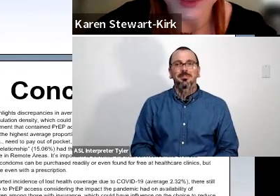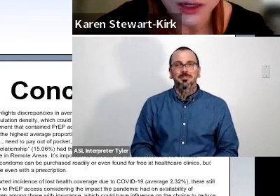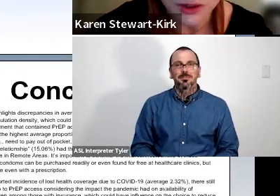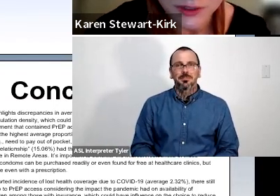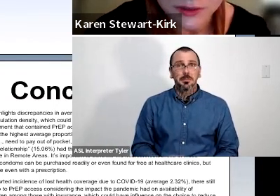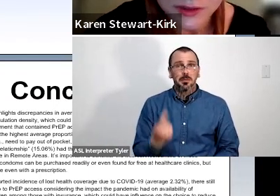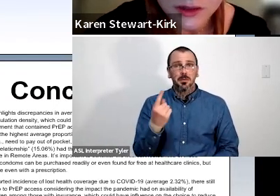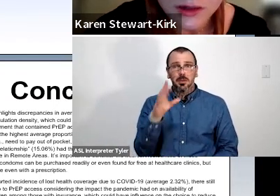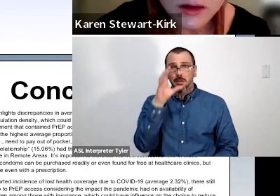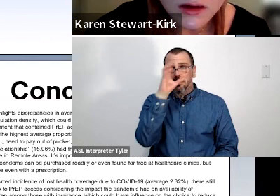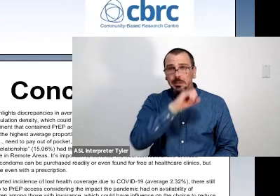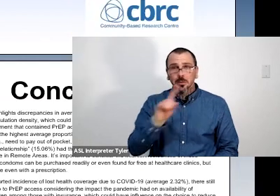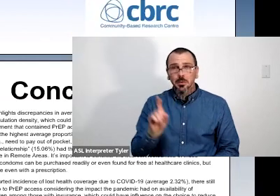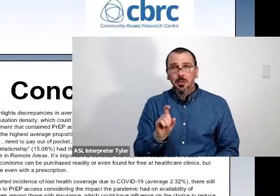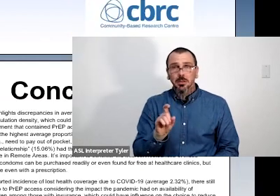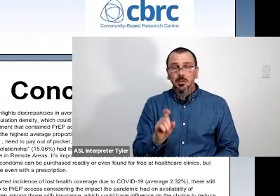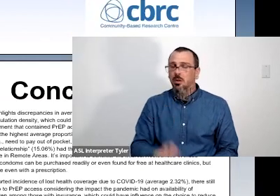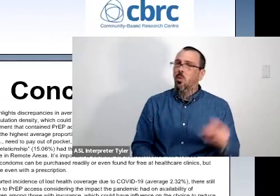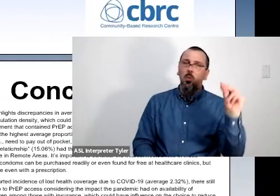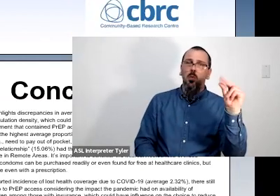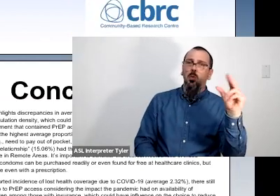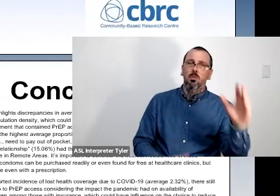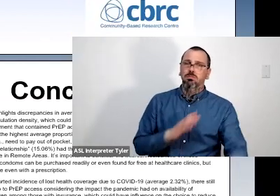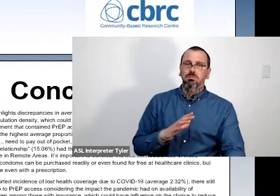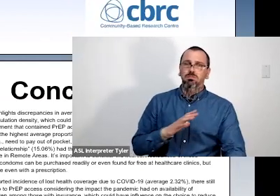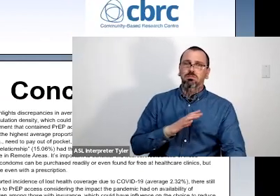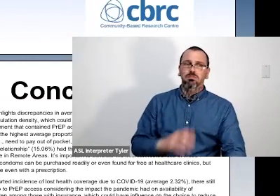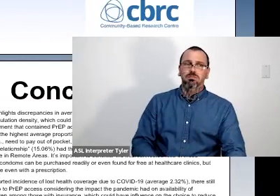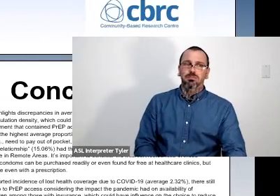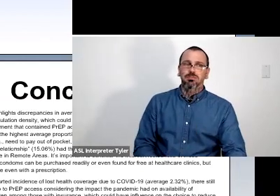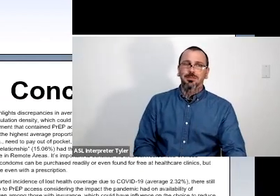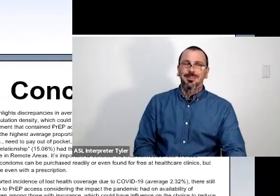Did I miss a question? I hope I didn't. No, you didn't miss anything. Okay.